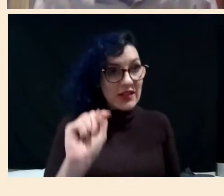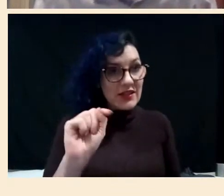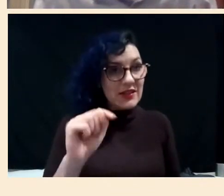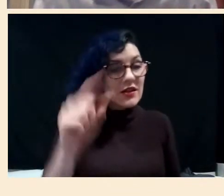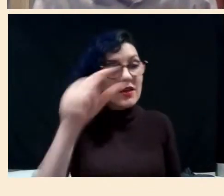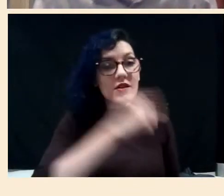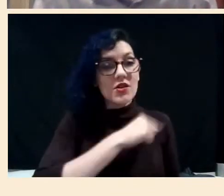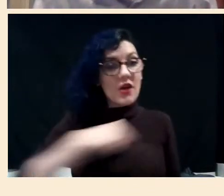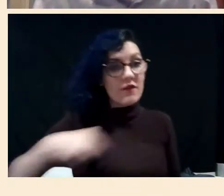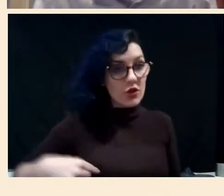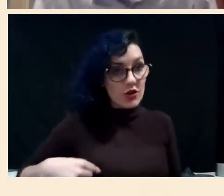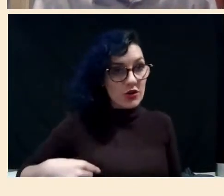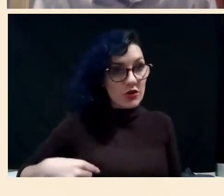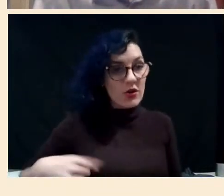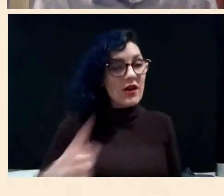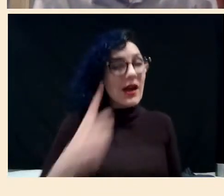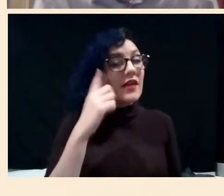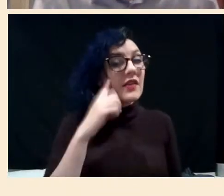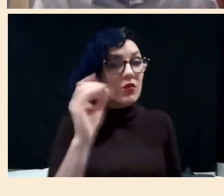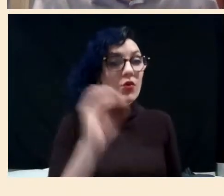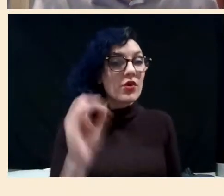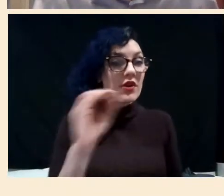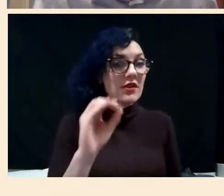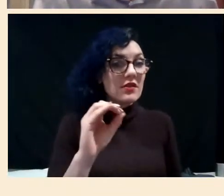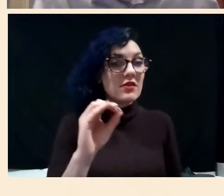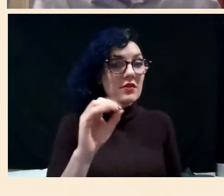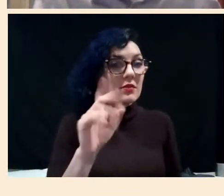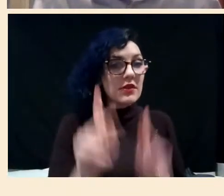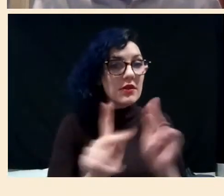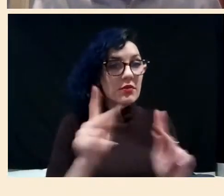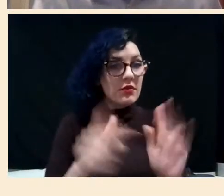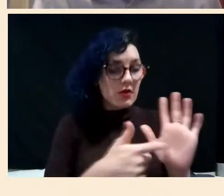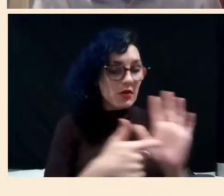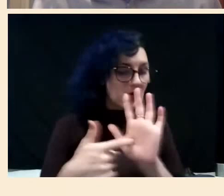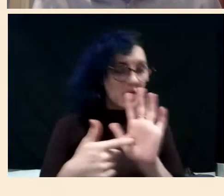our values. All right, good caveat.